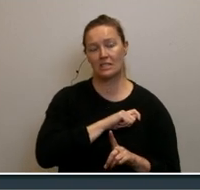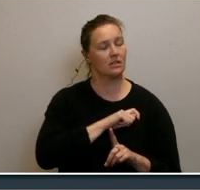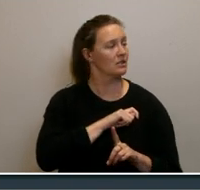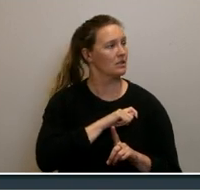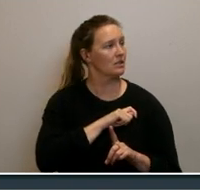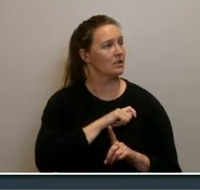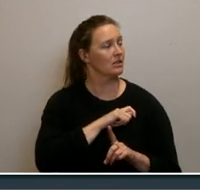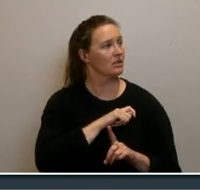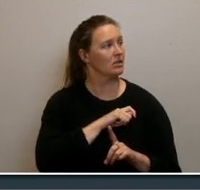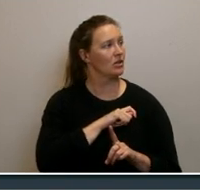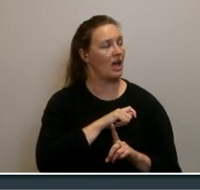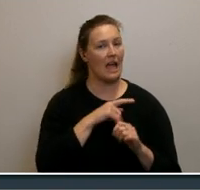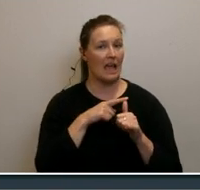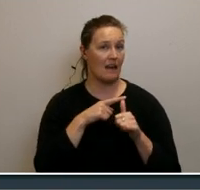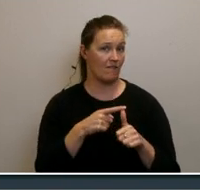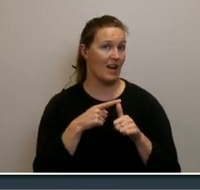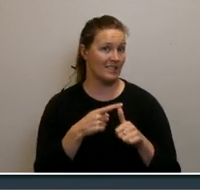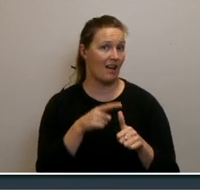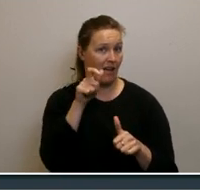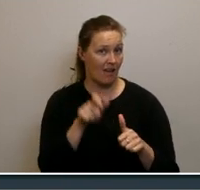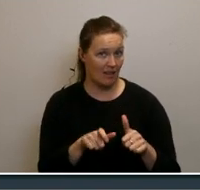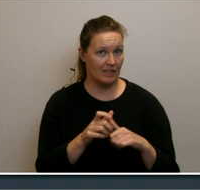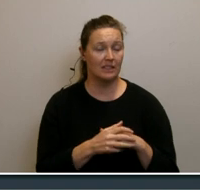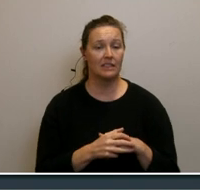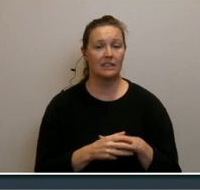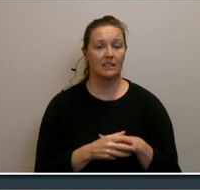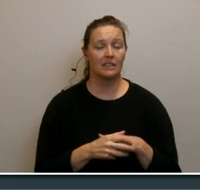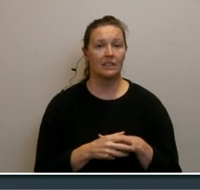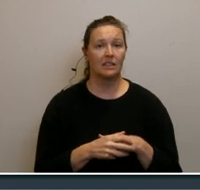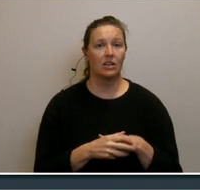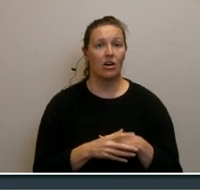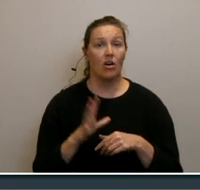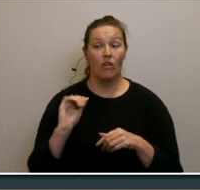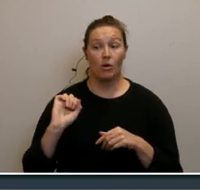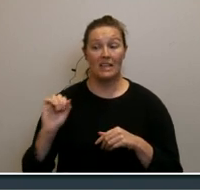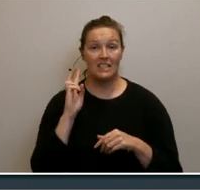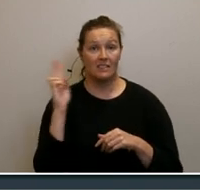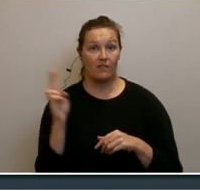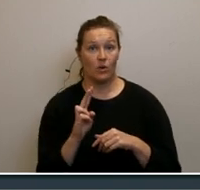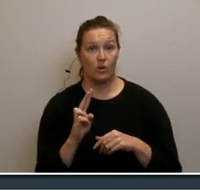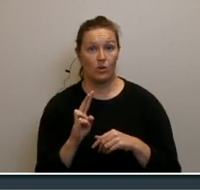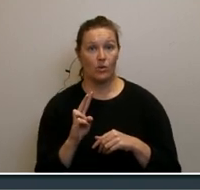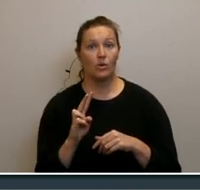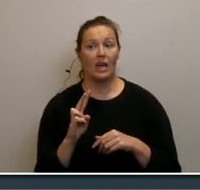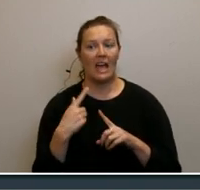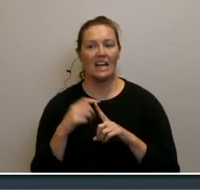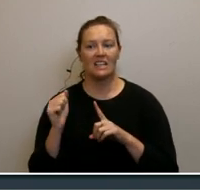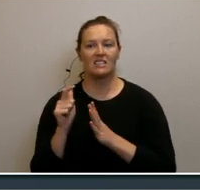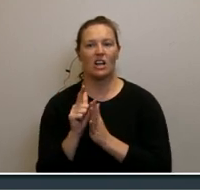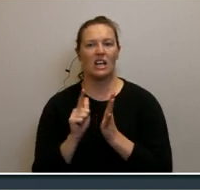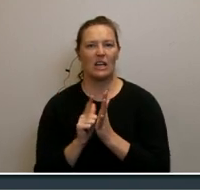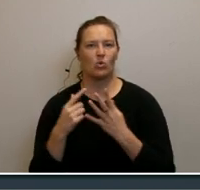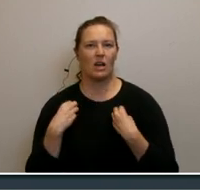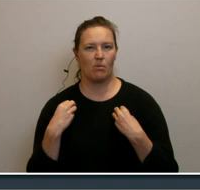The word they use is advisor, and I can tell you from Peter's point of view with the Langley Twig legal